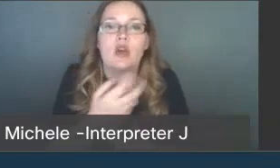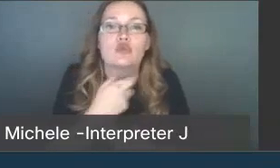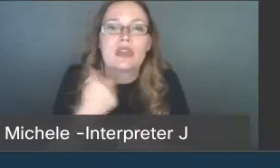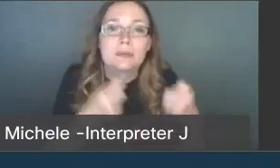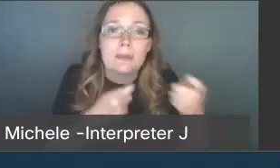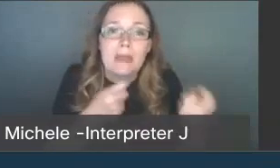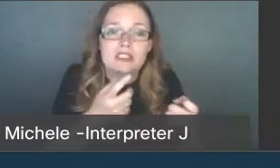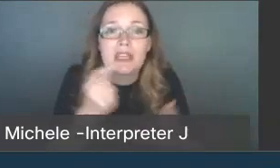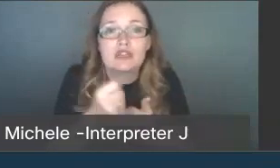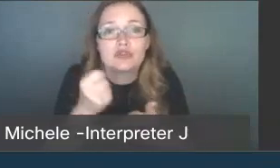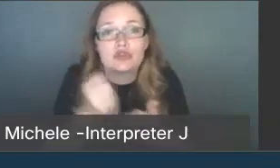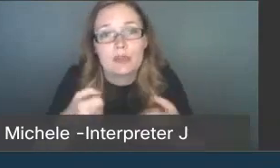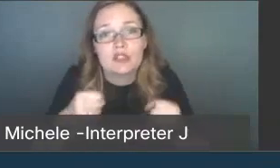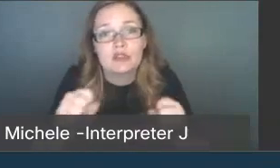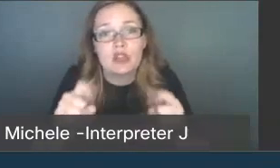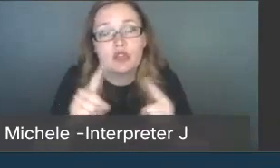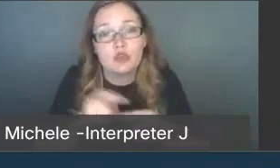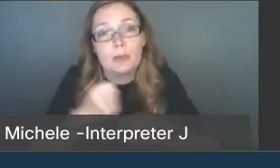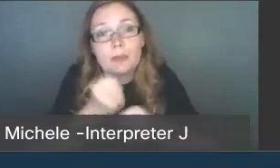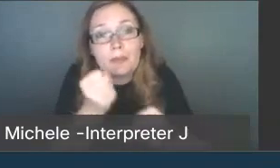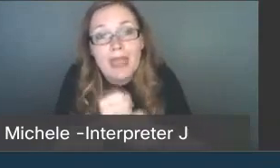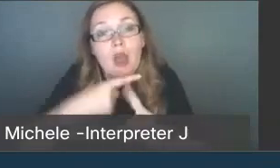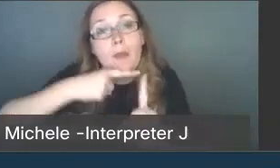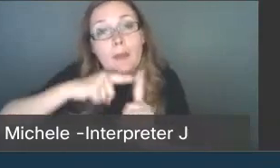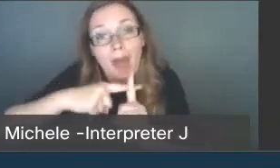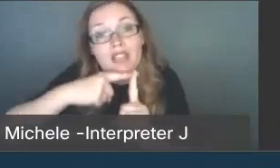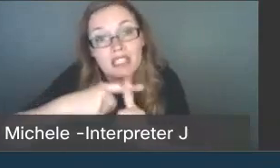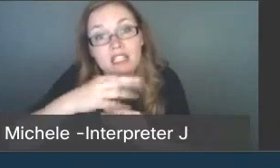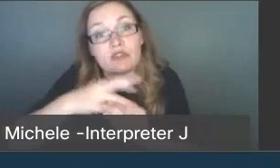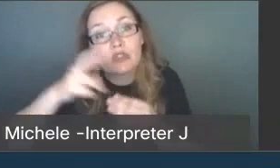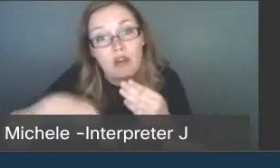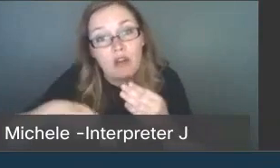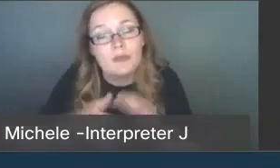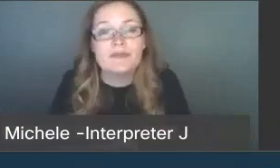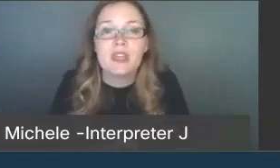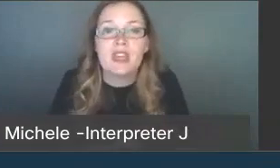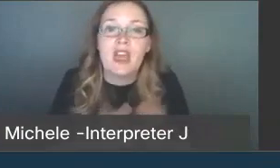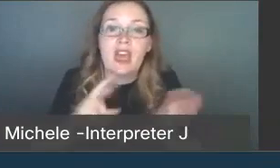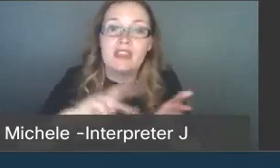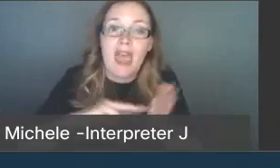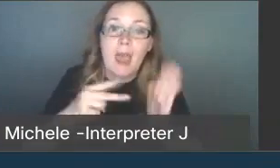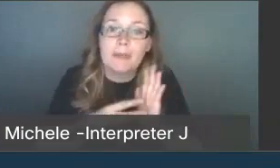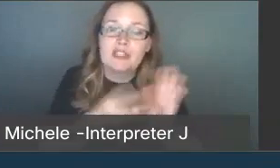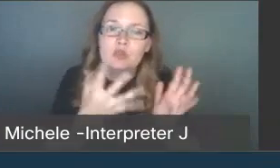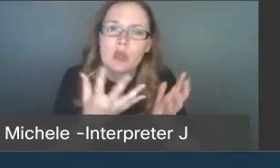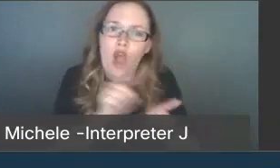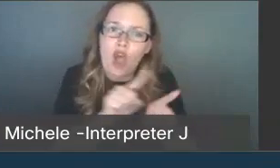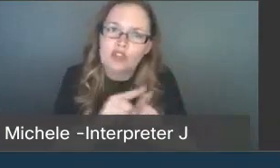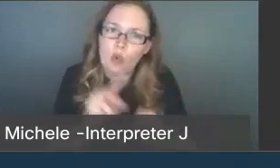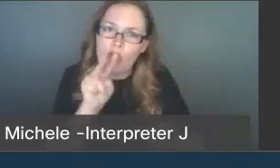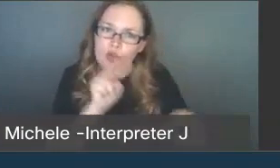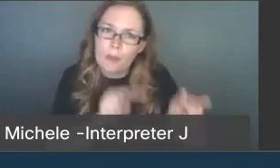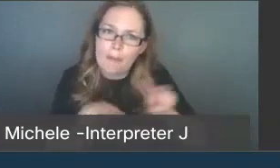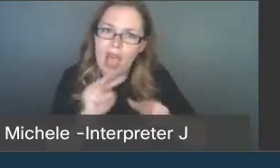positive response. This means, as I said earlier in this presentation, that we're also going to want to monitor progress. So we